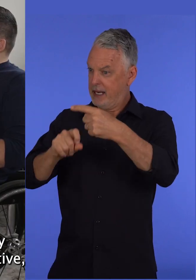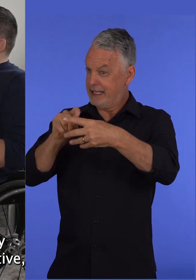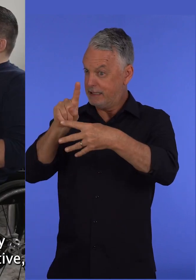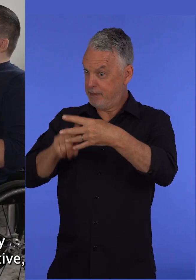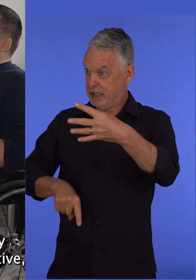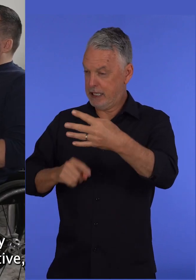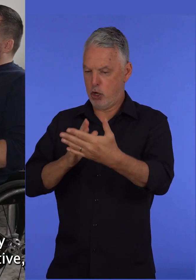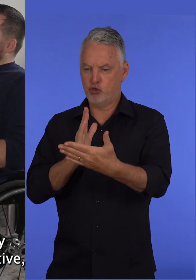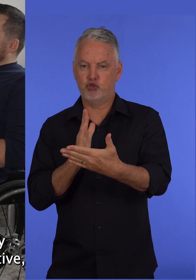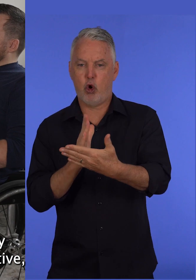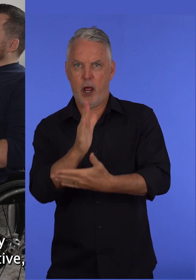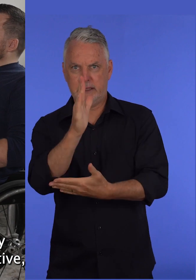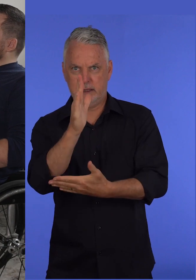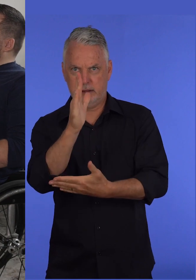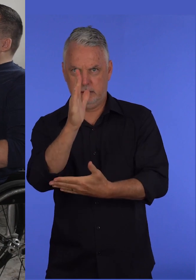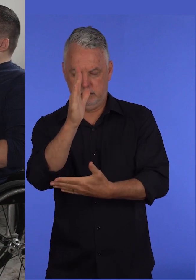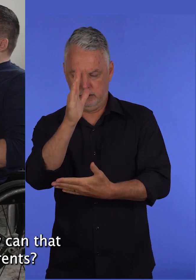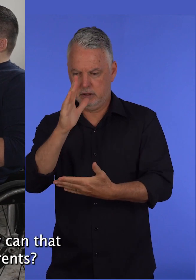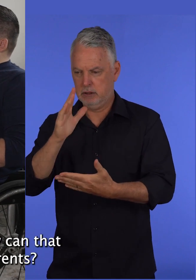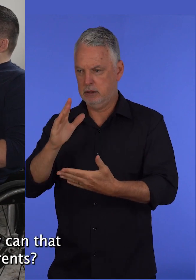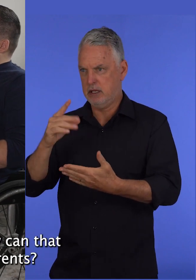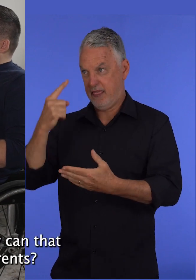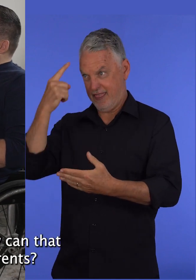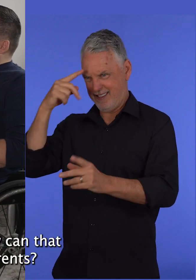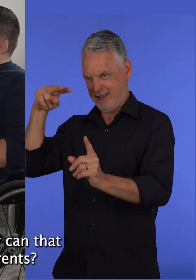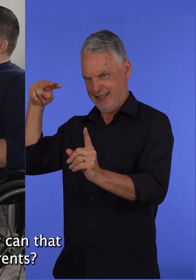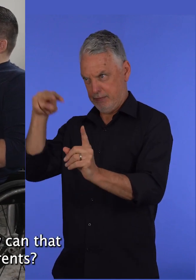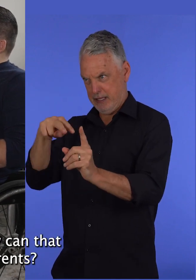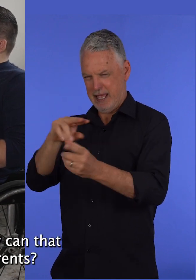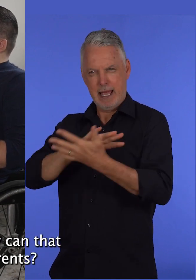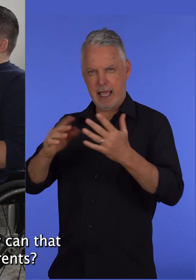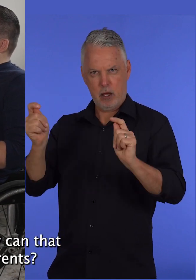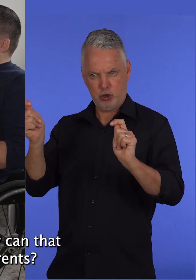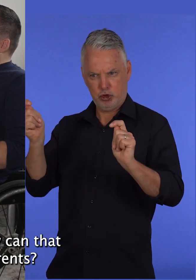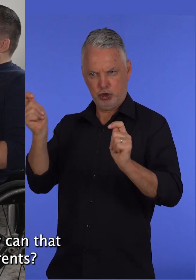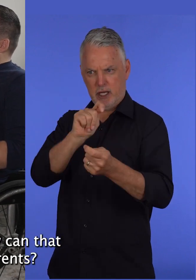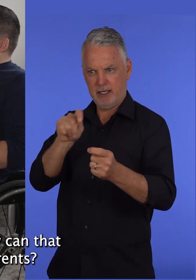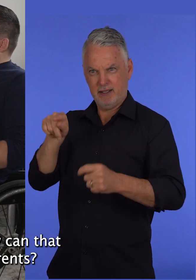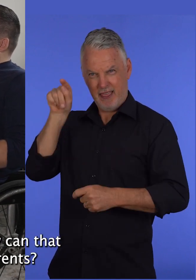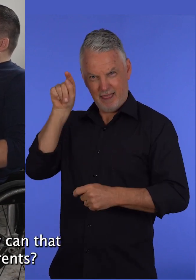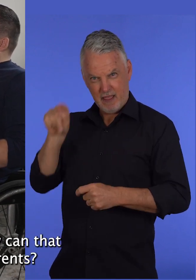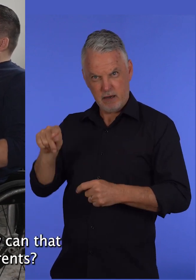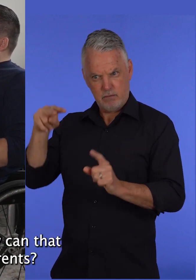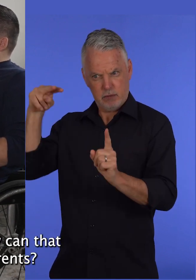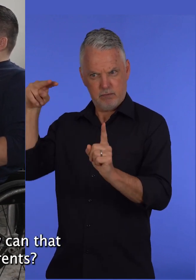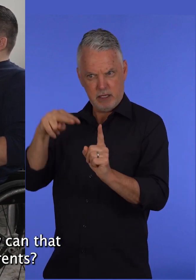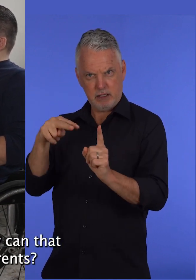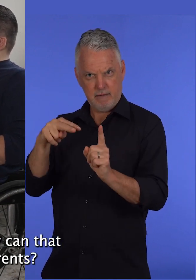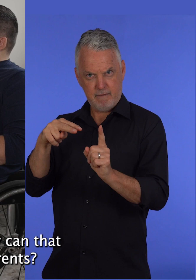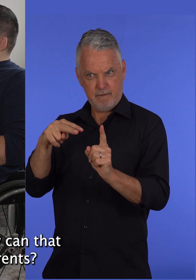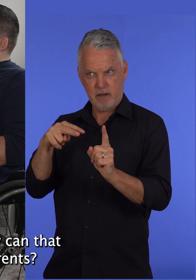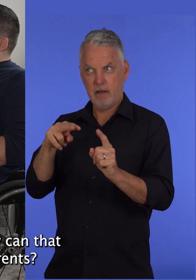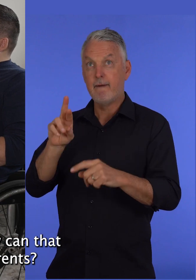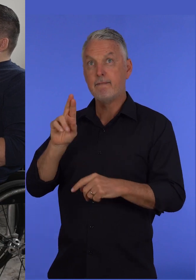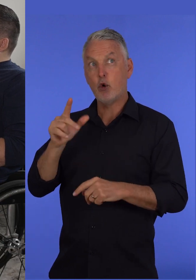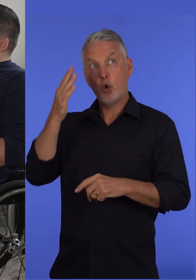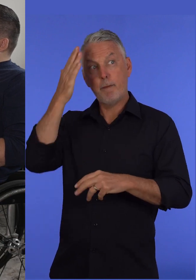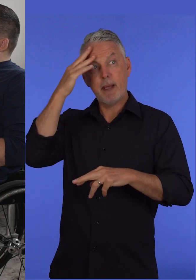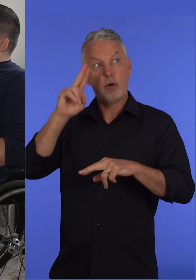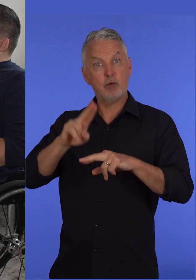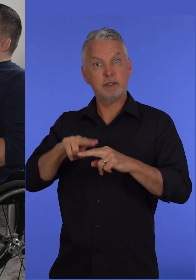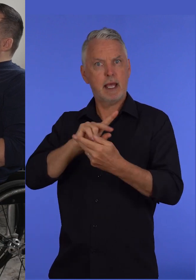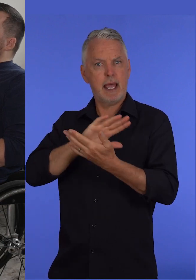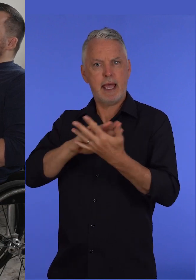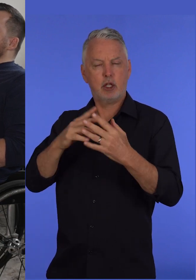a rights-based perspective, how can that switch and how can that change in the minds of our parents? How